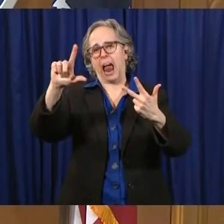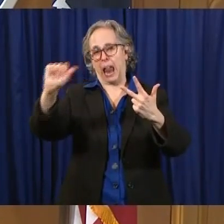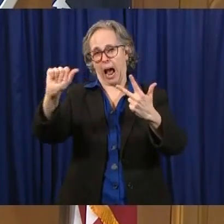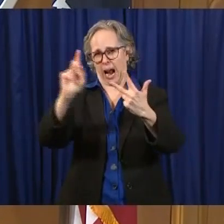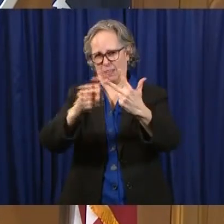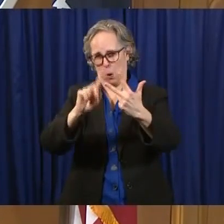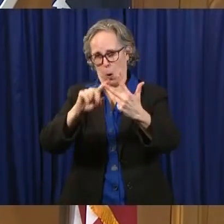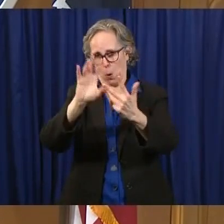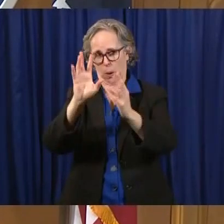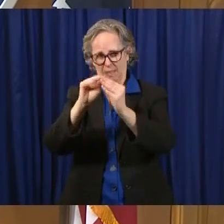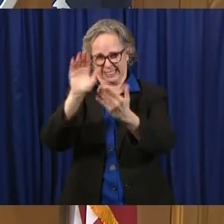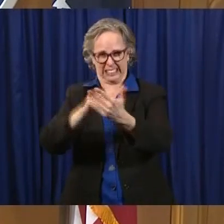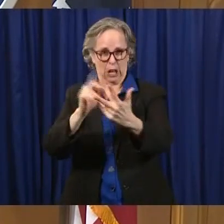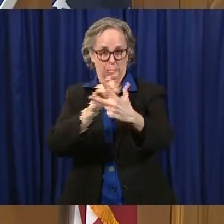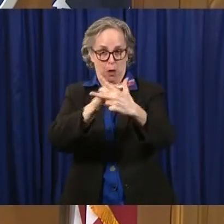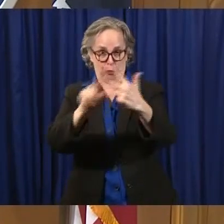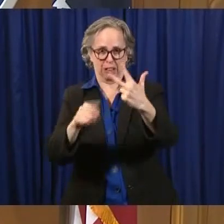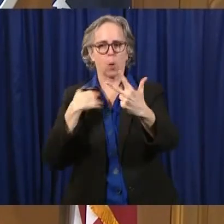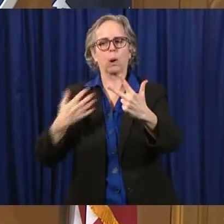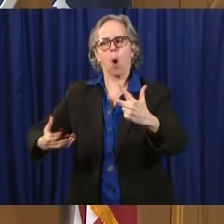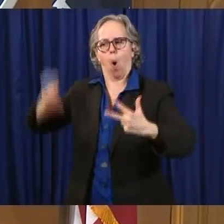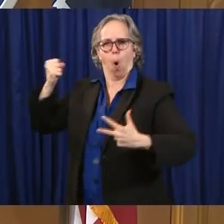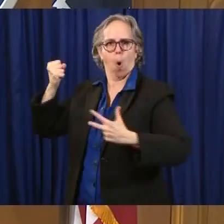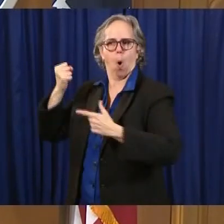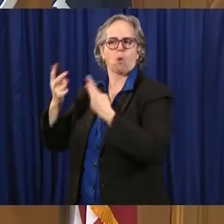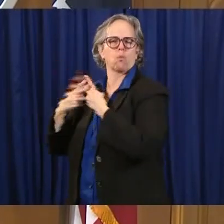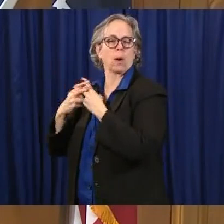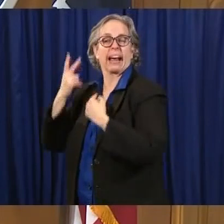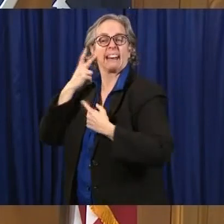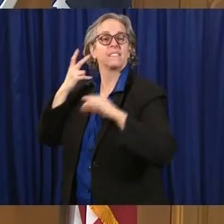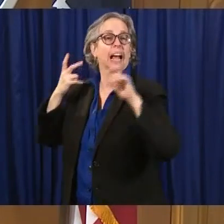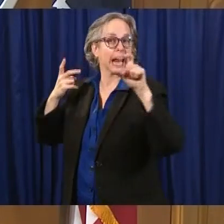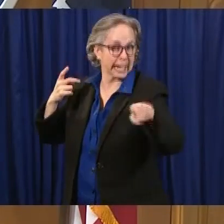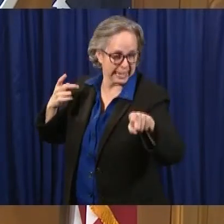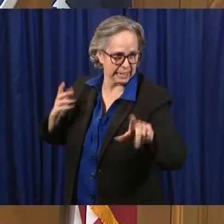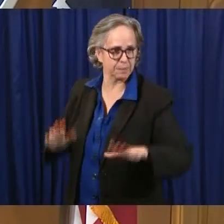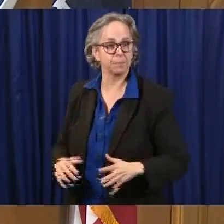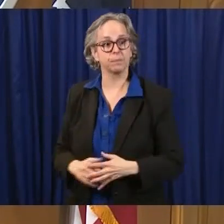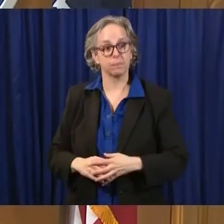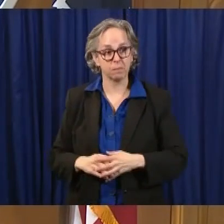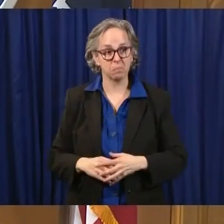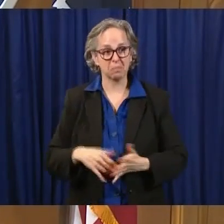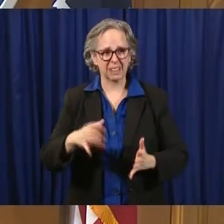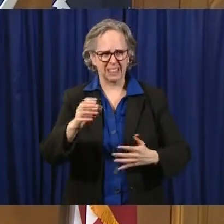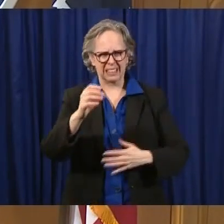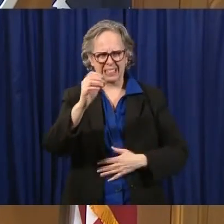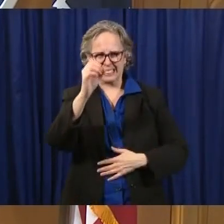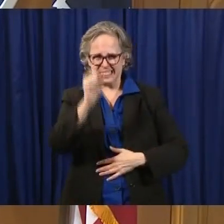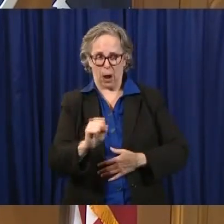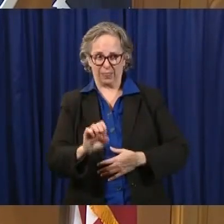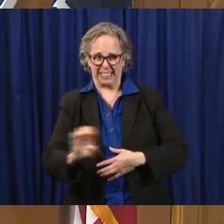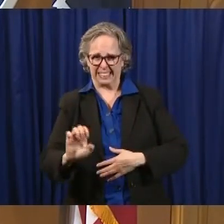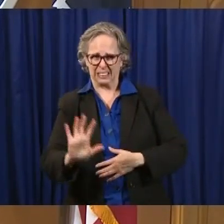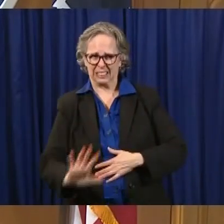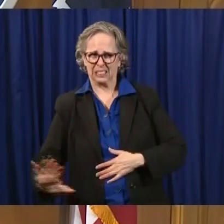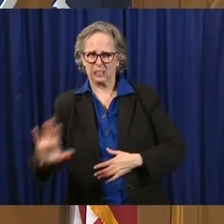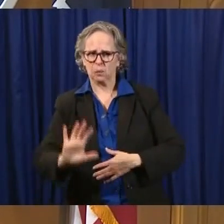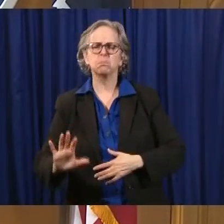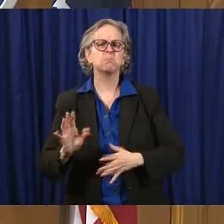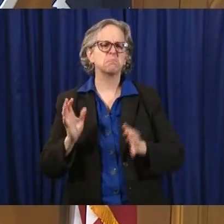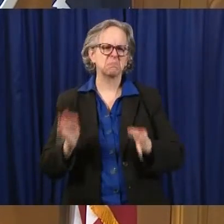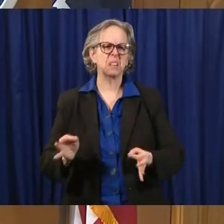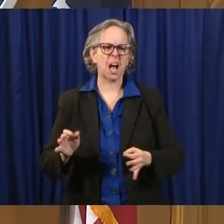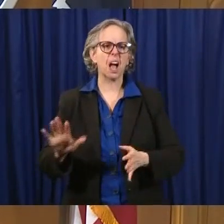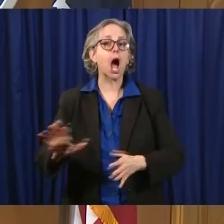regions in southern Ohio and southeast Ohio have determined the existing hospital facilities in their areas will, with additional